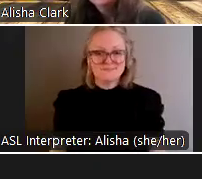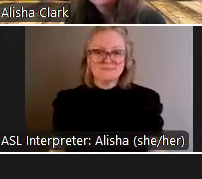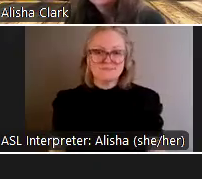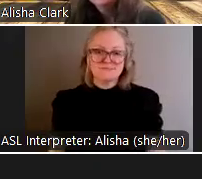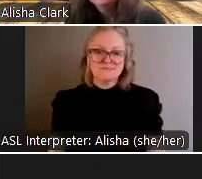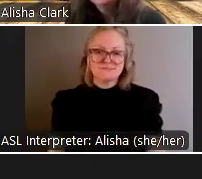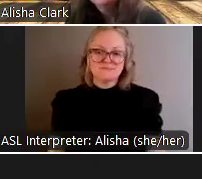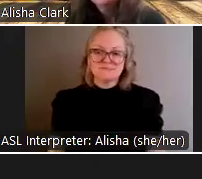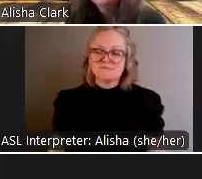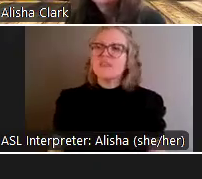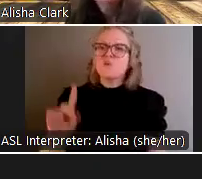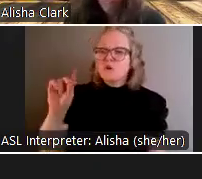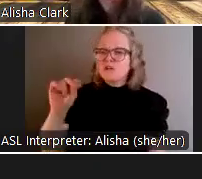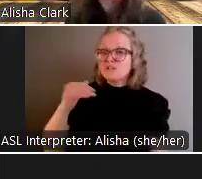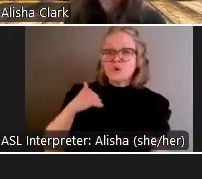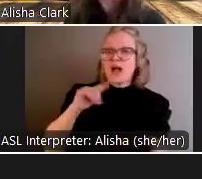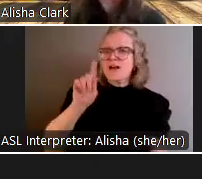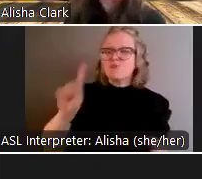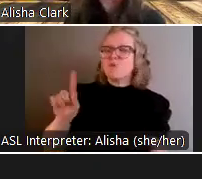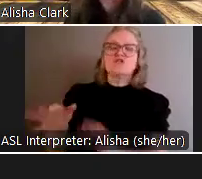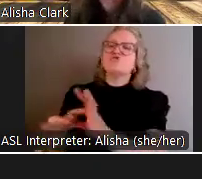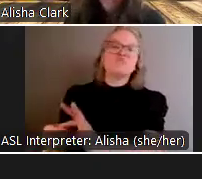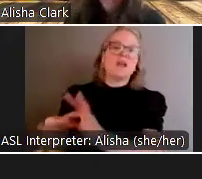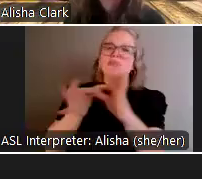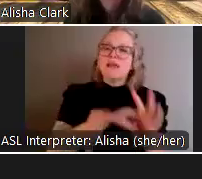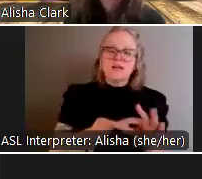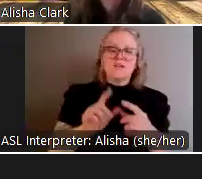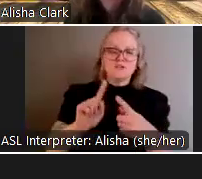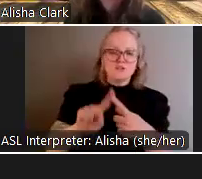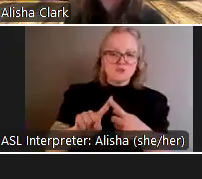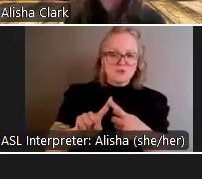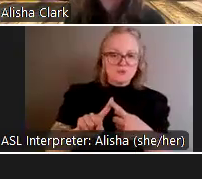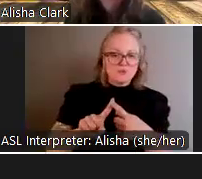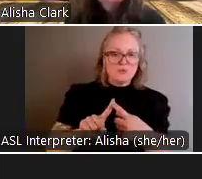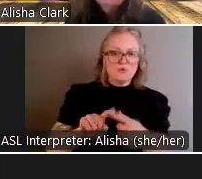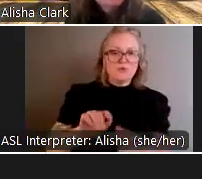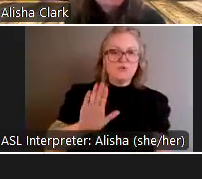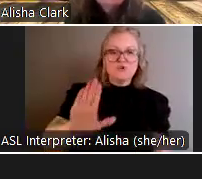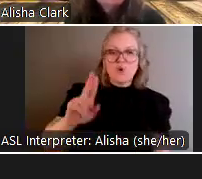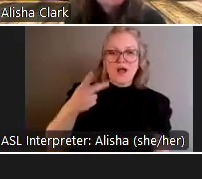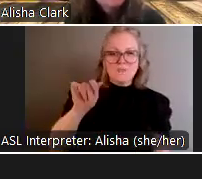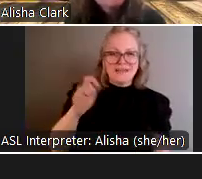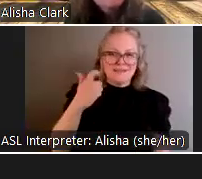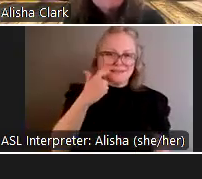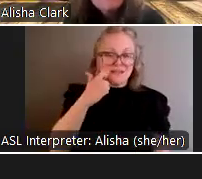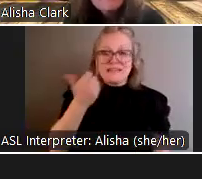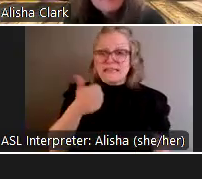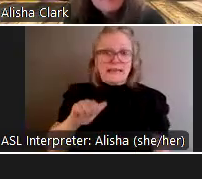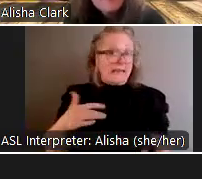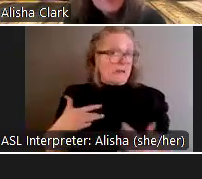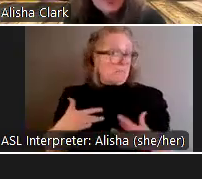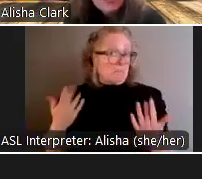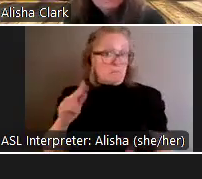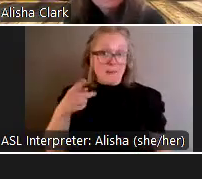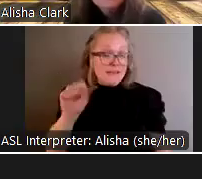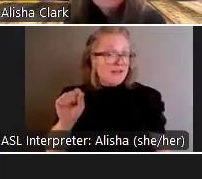We do have a question just related to this related to your update. Any updates regarding having more slots available for